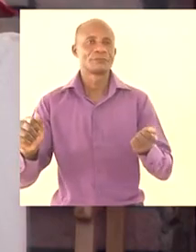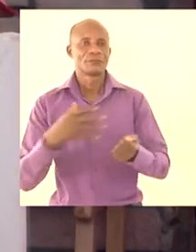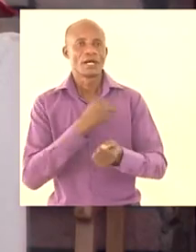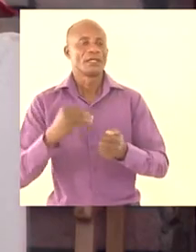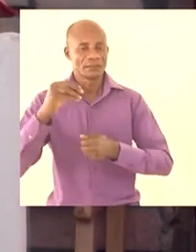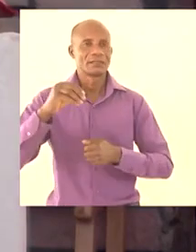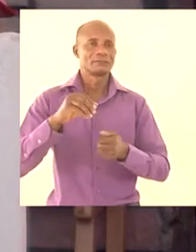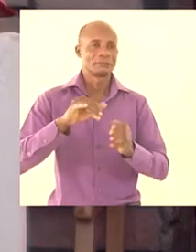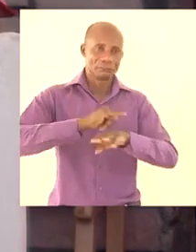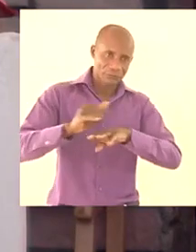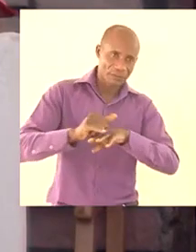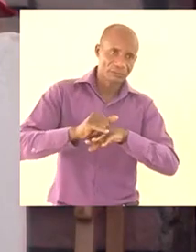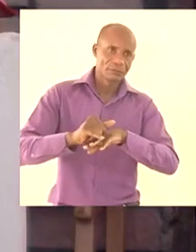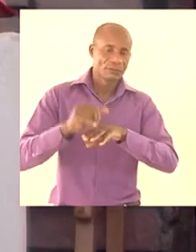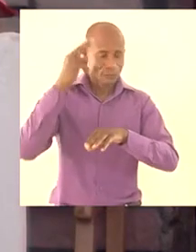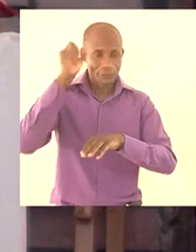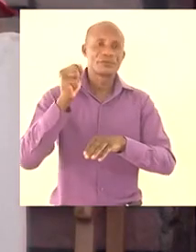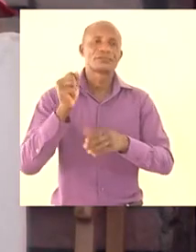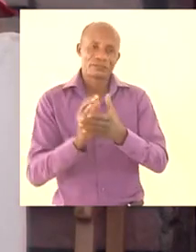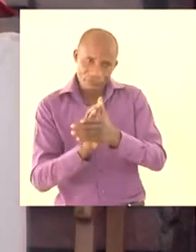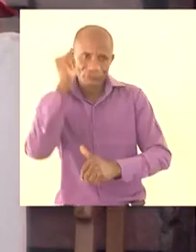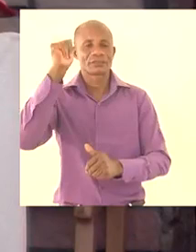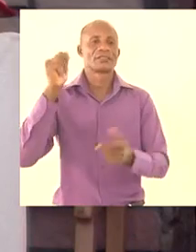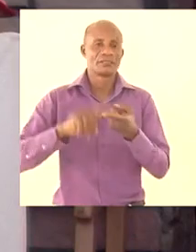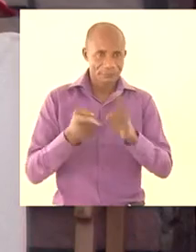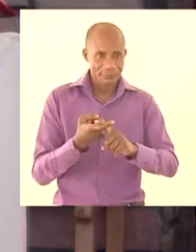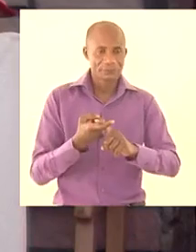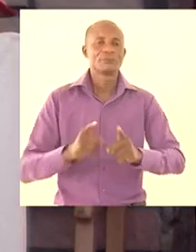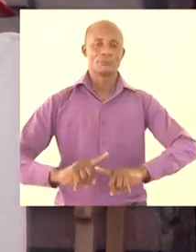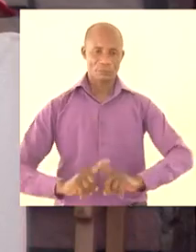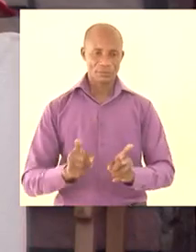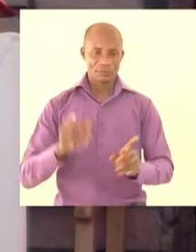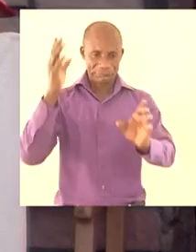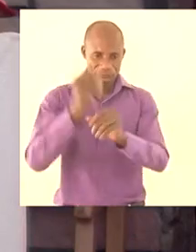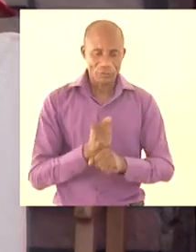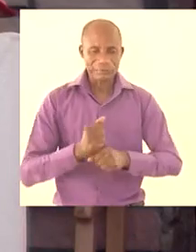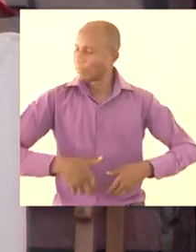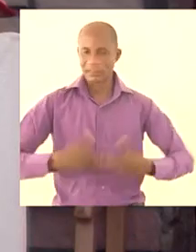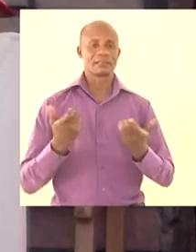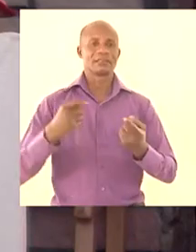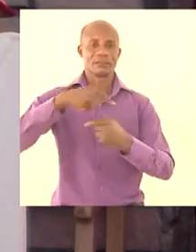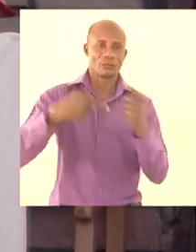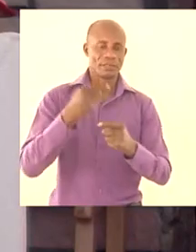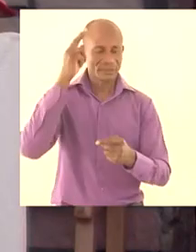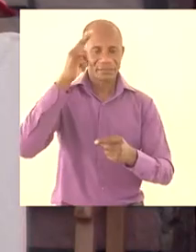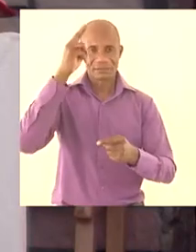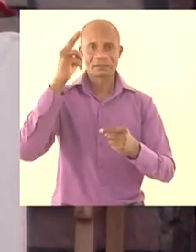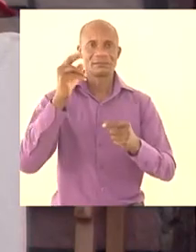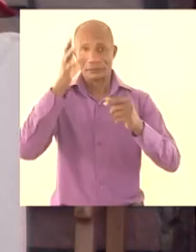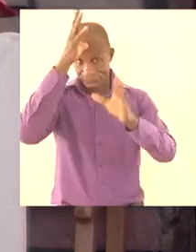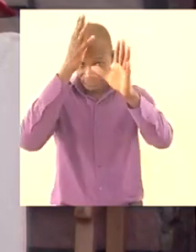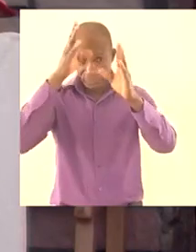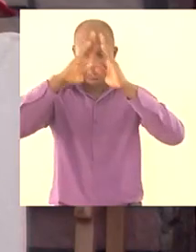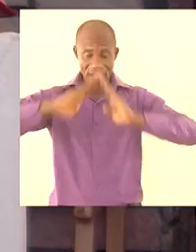the betrayal of his most trusted allies. But he got furious when his father's house